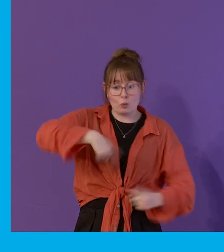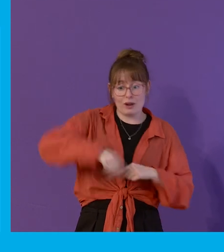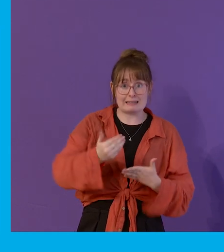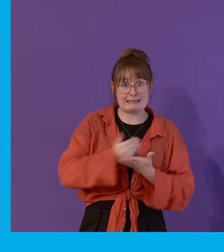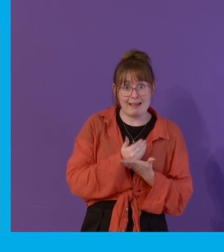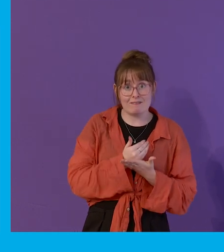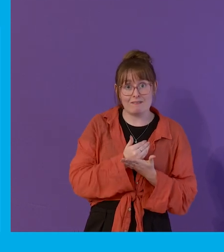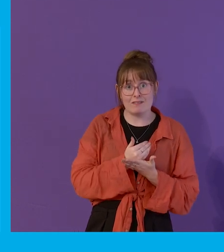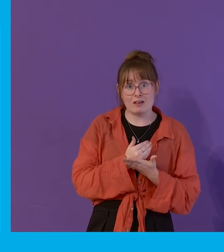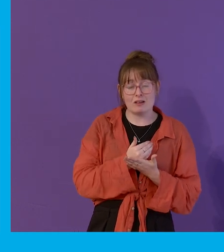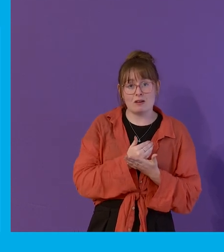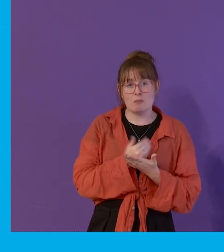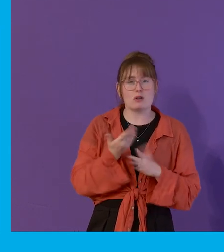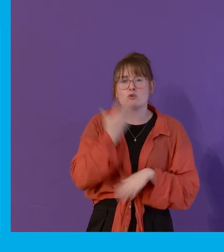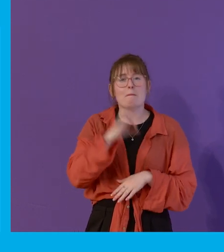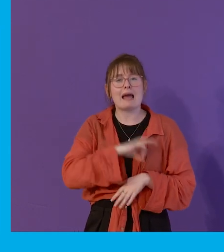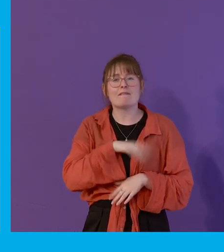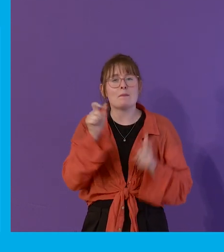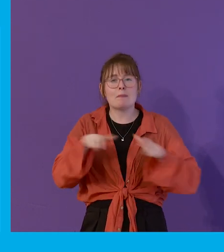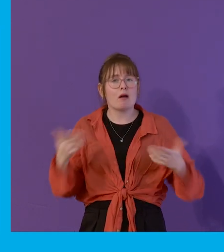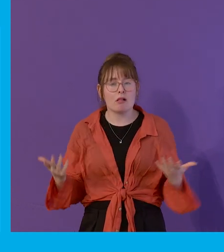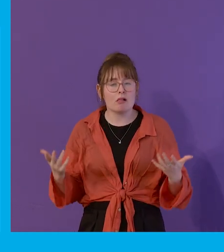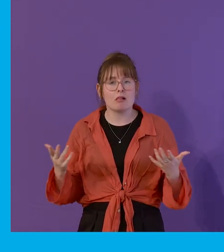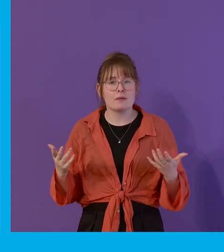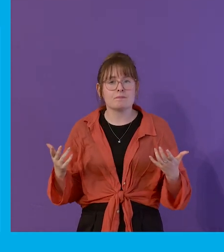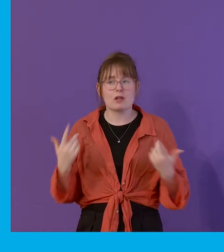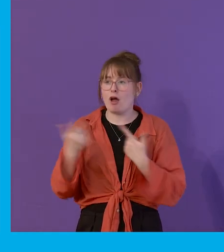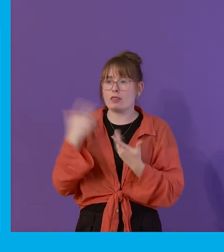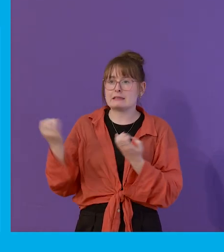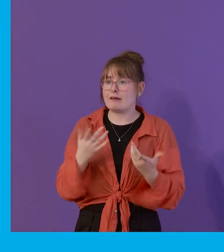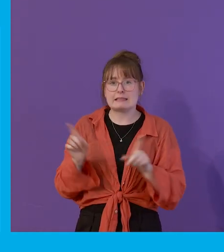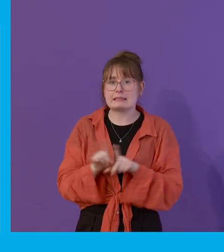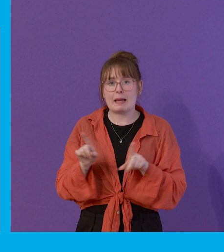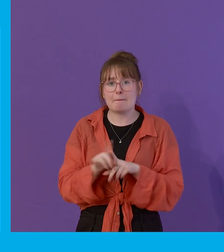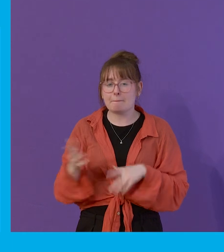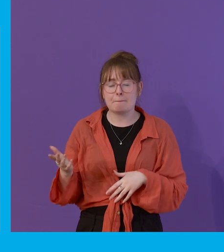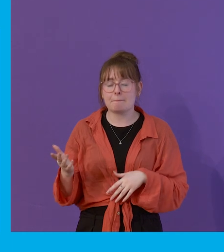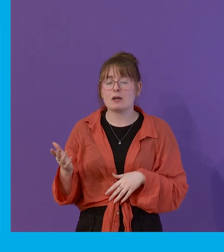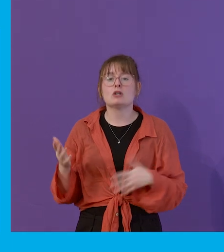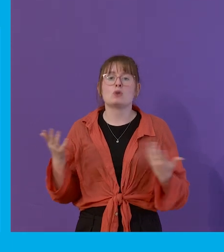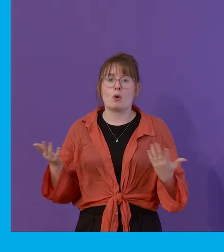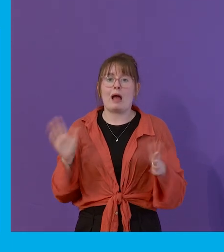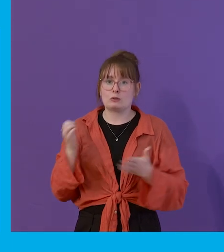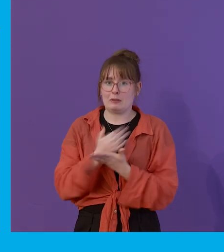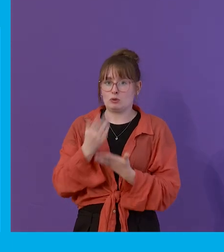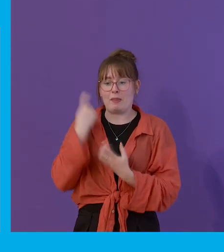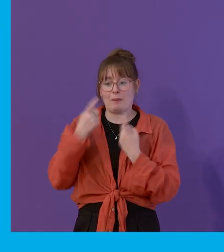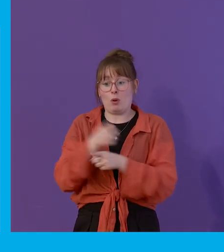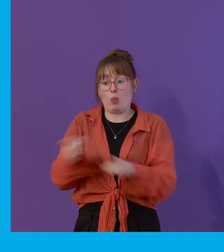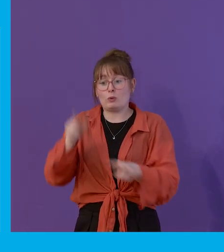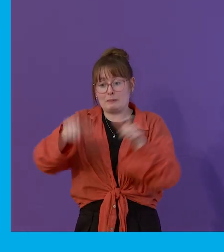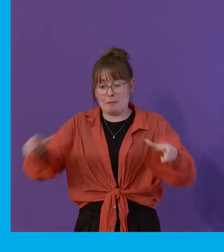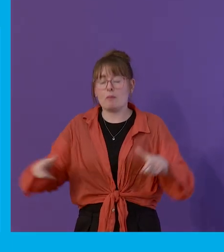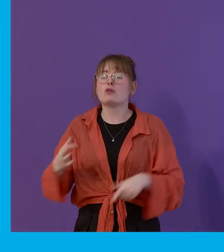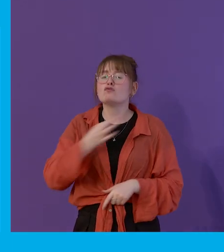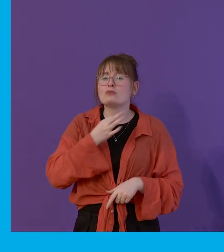but it wasn't benefiting people at all. And lots around children's services, lots around the risks